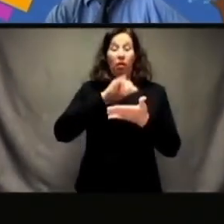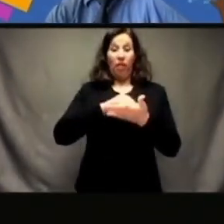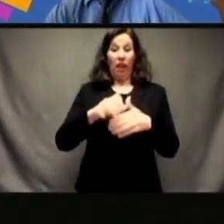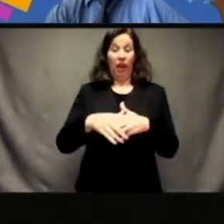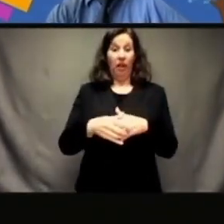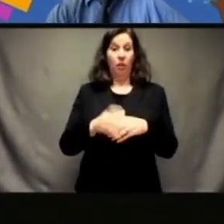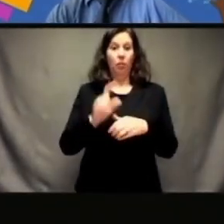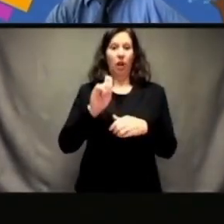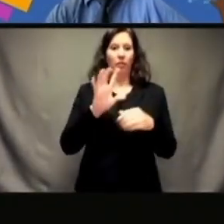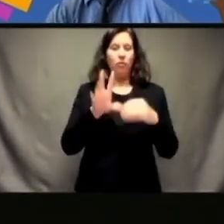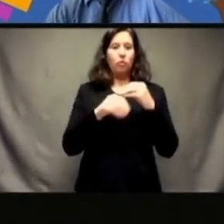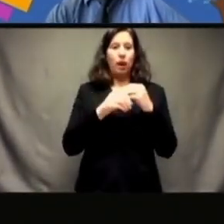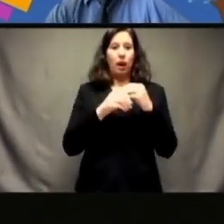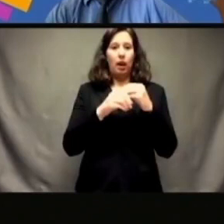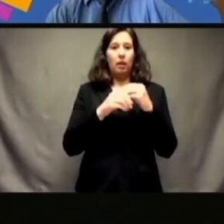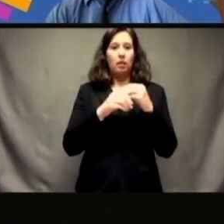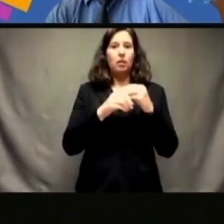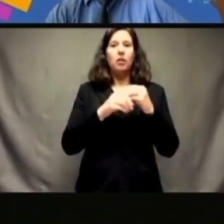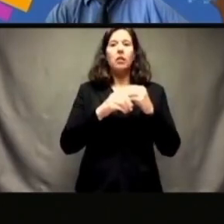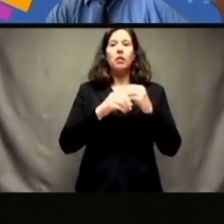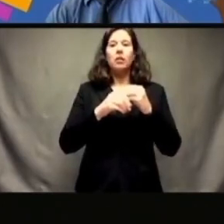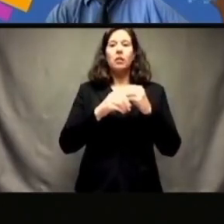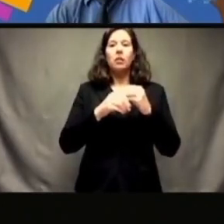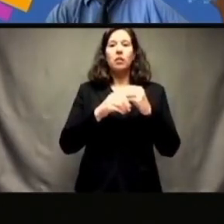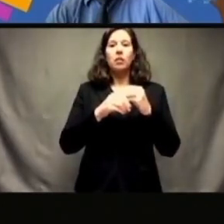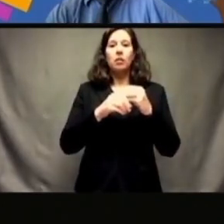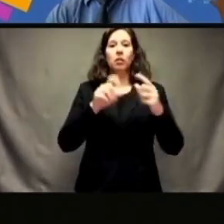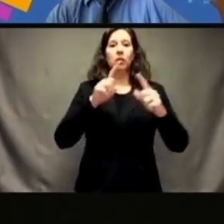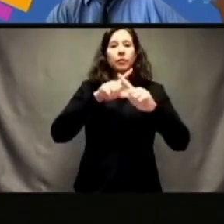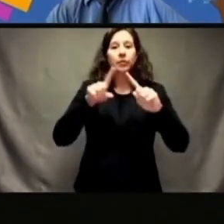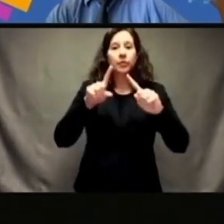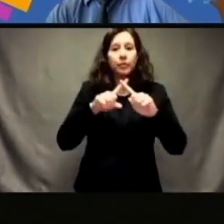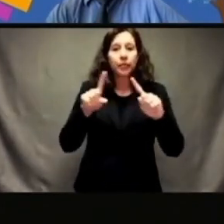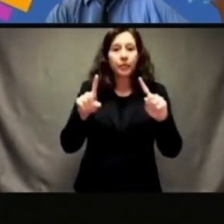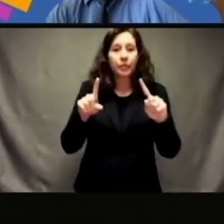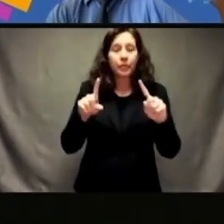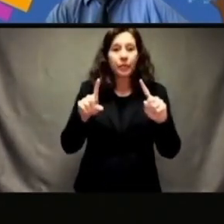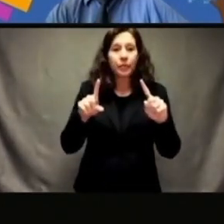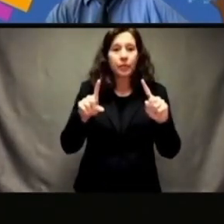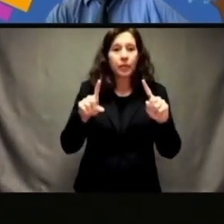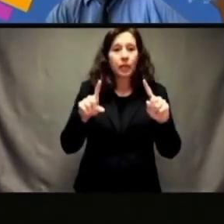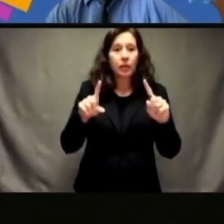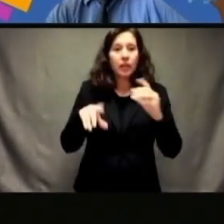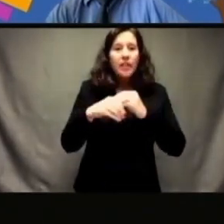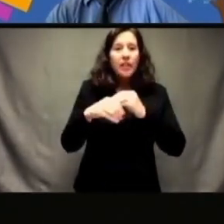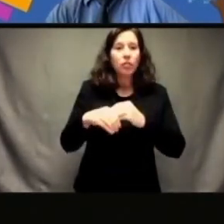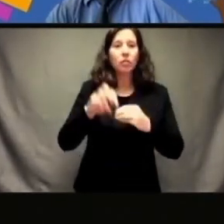add the extensions that we have here, microbit.